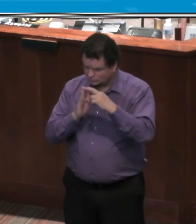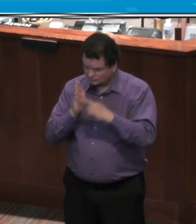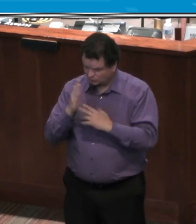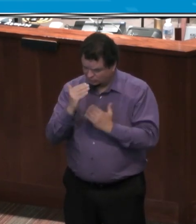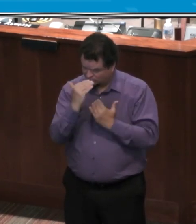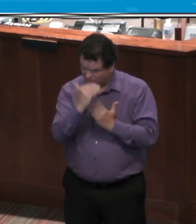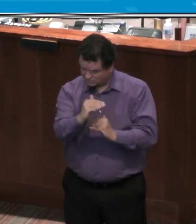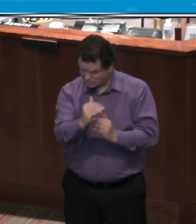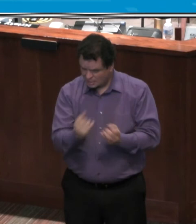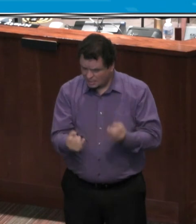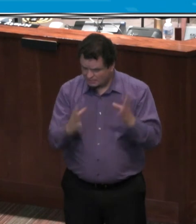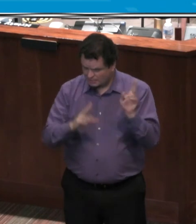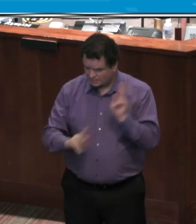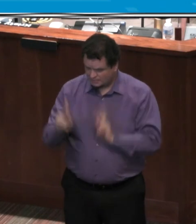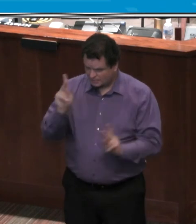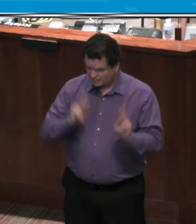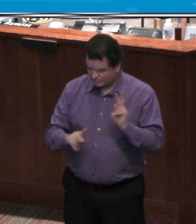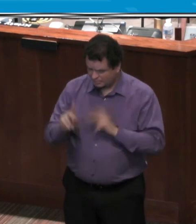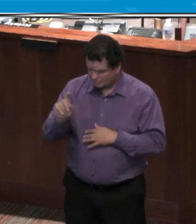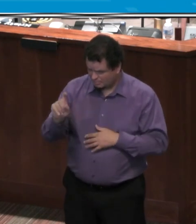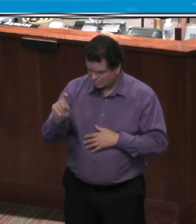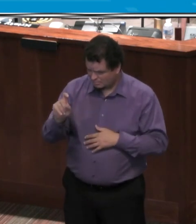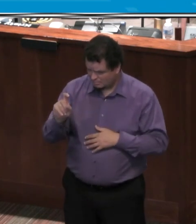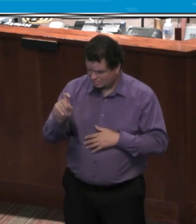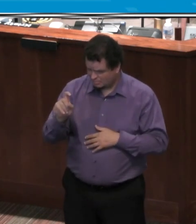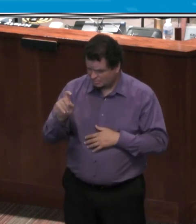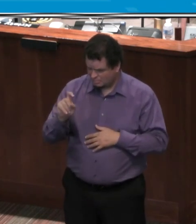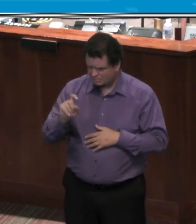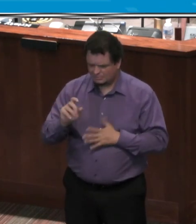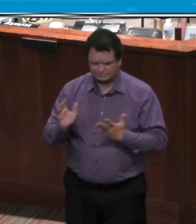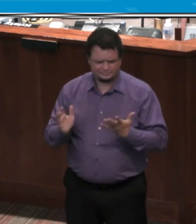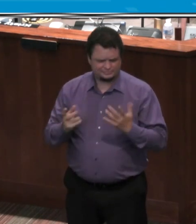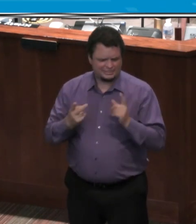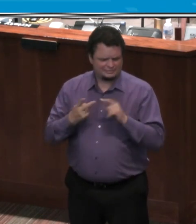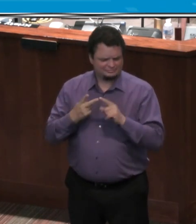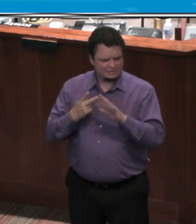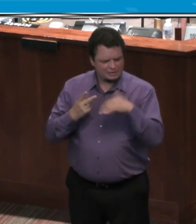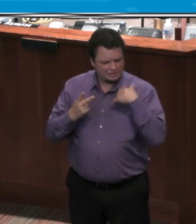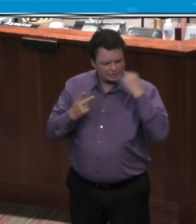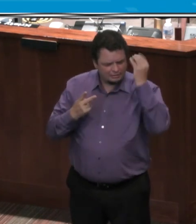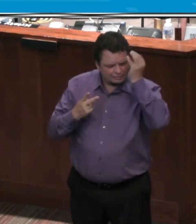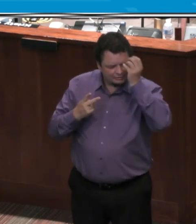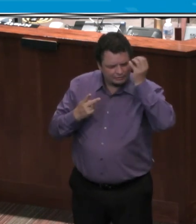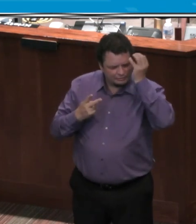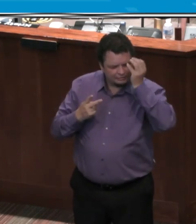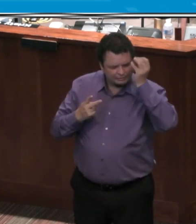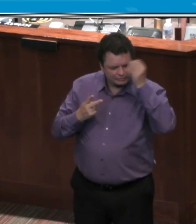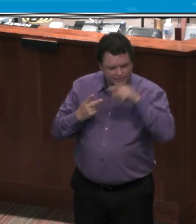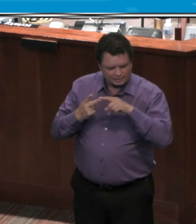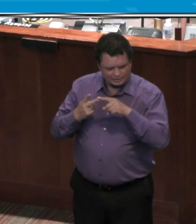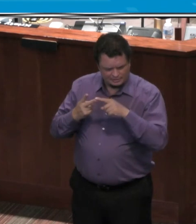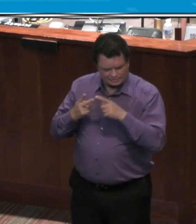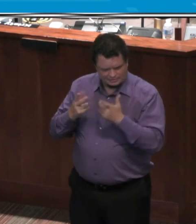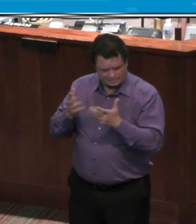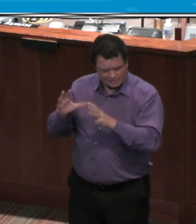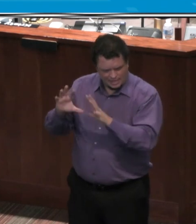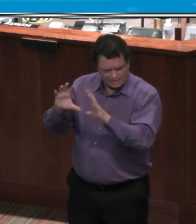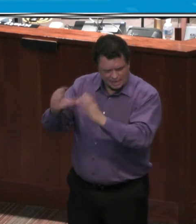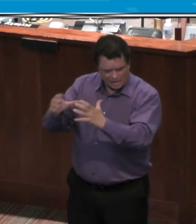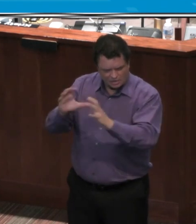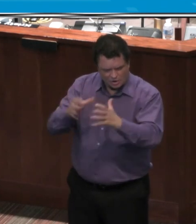again, I think we've gone 5 days in one category below what the previous concern was, and then I think more